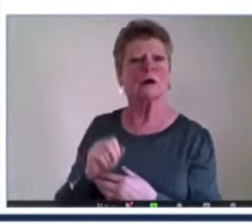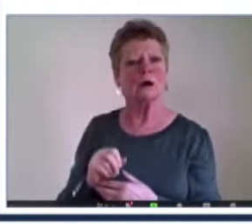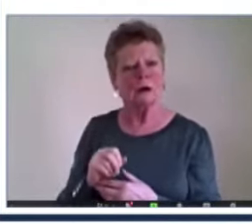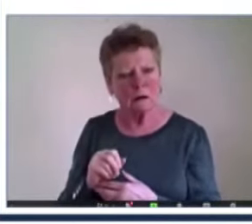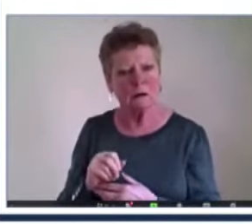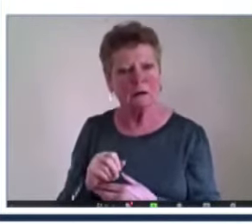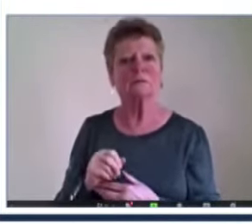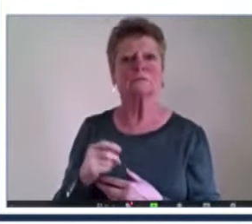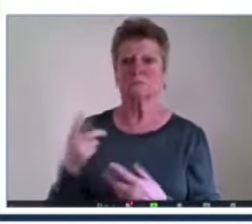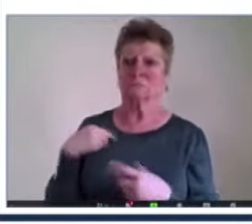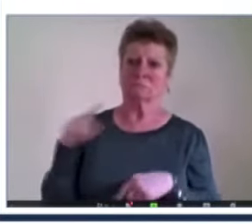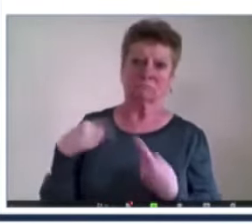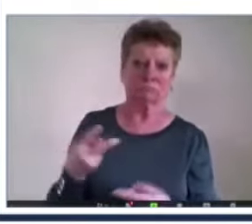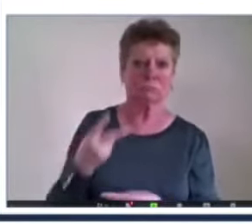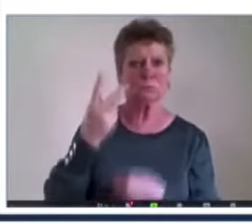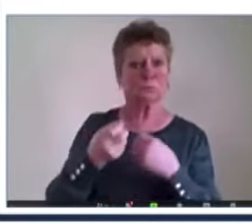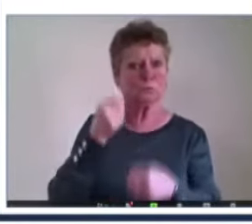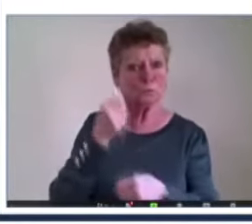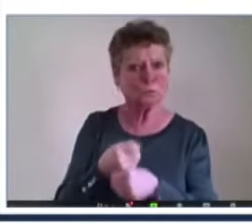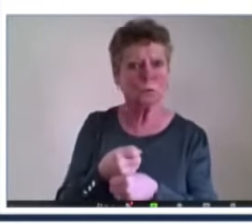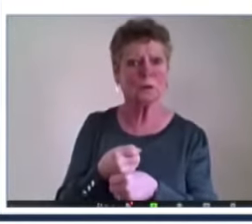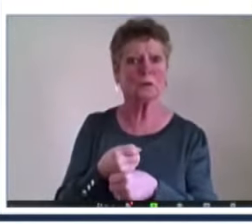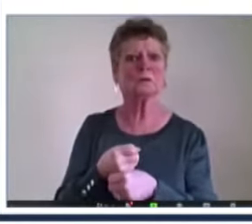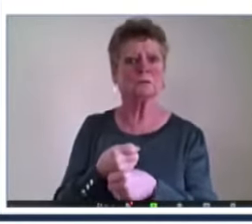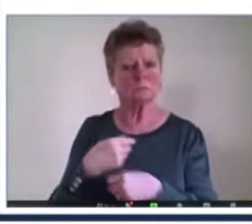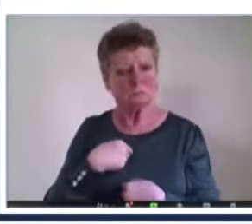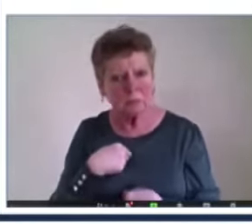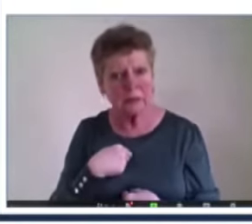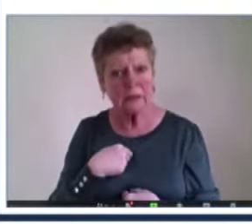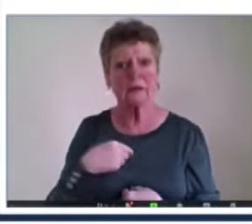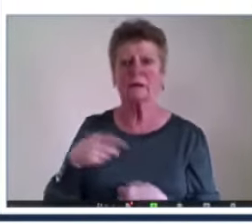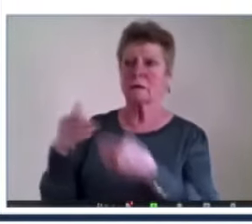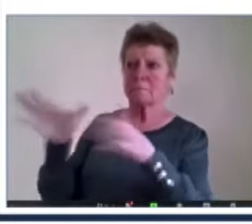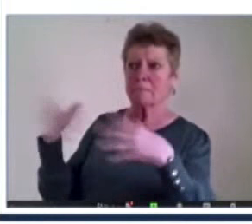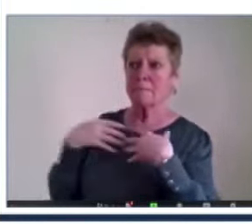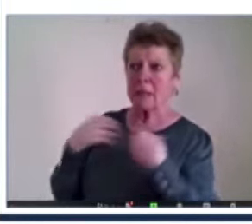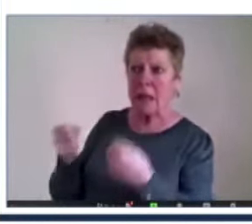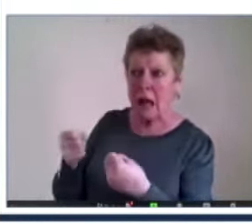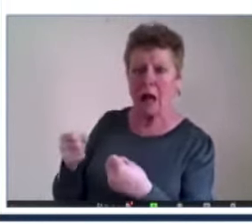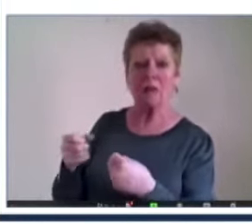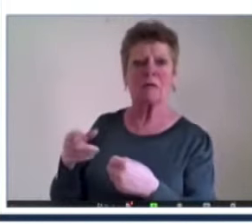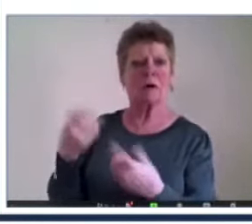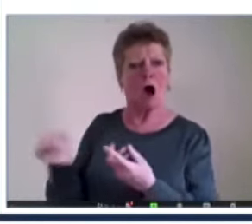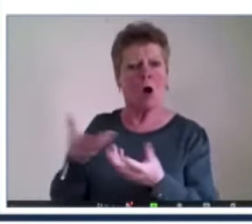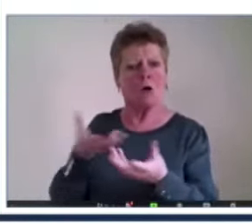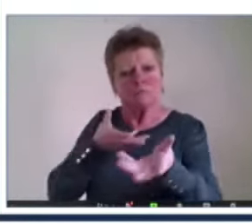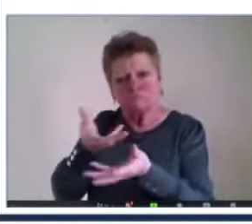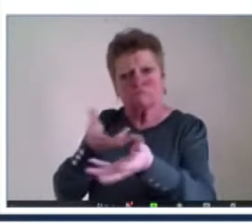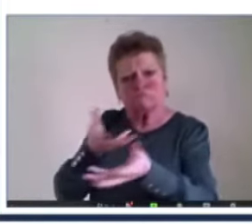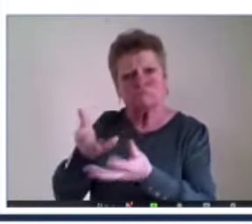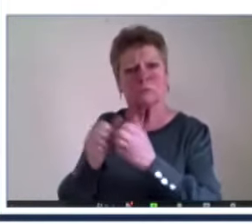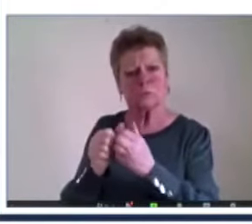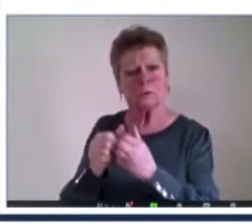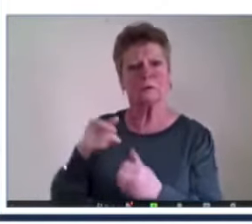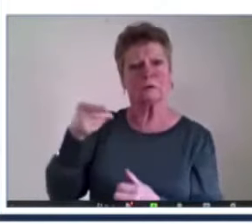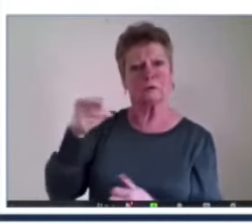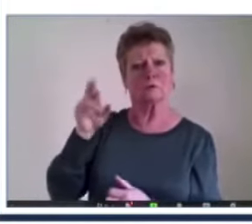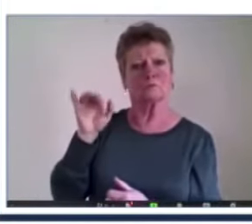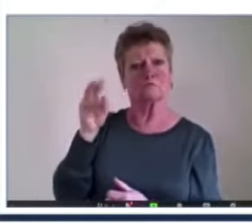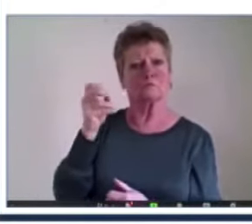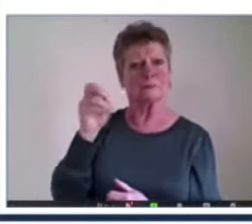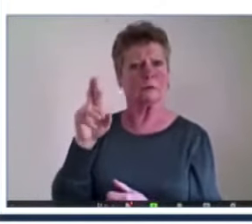I've had through the last 2 years, myself, my public health colleagues have had ongoing dialogue with the